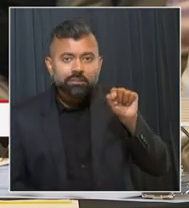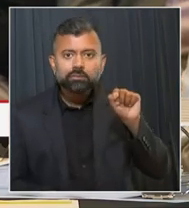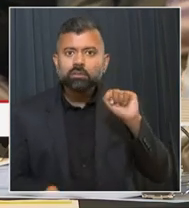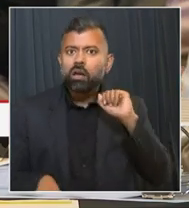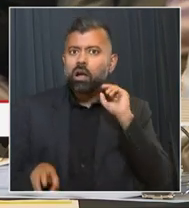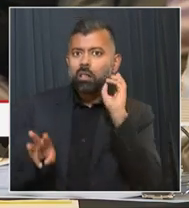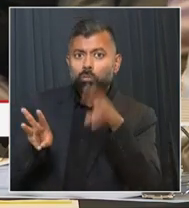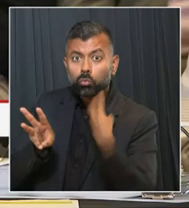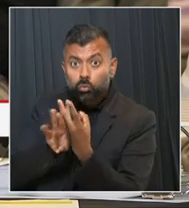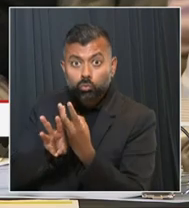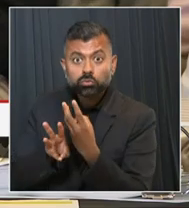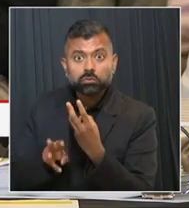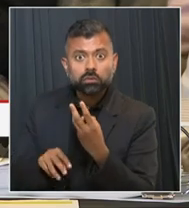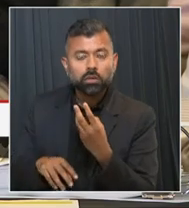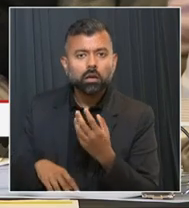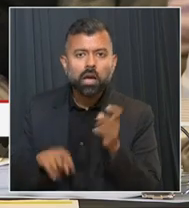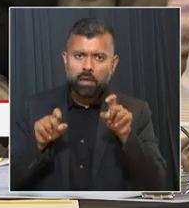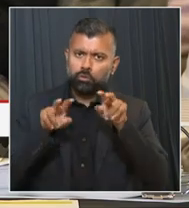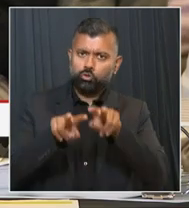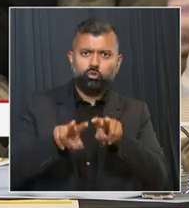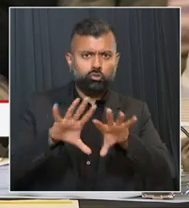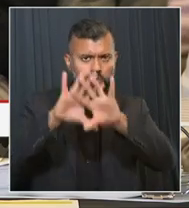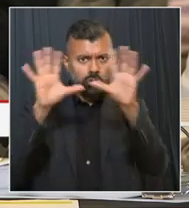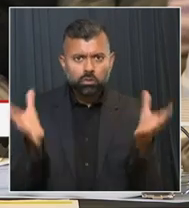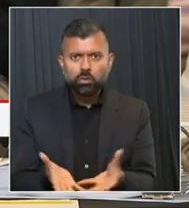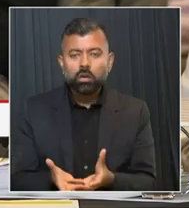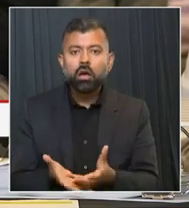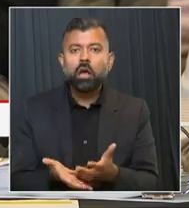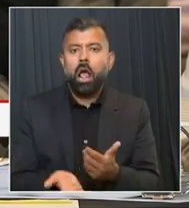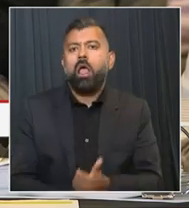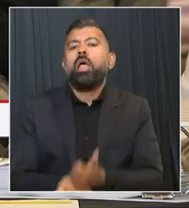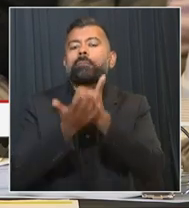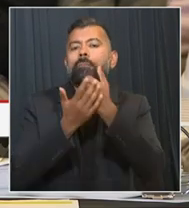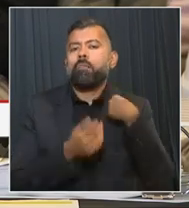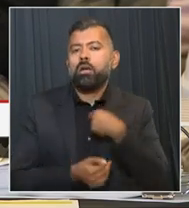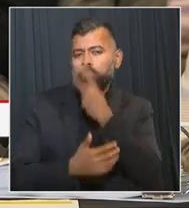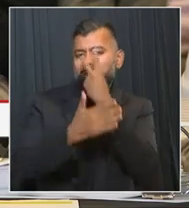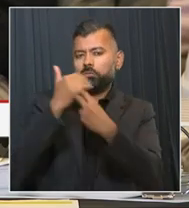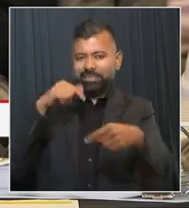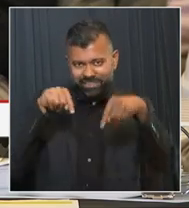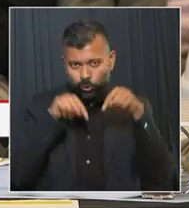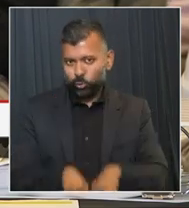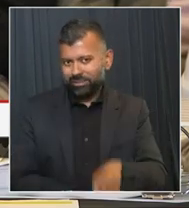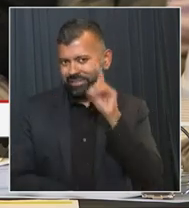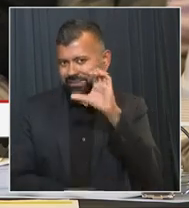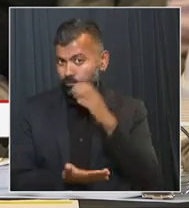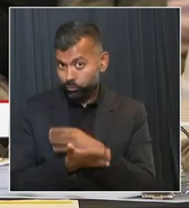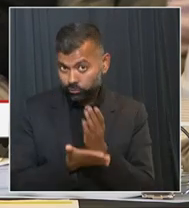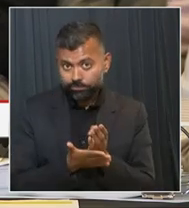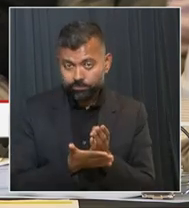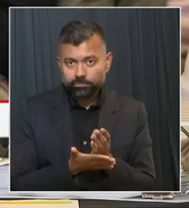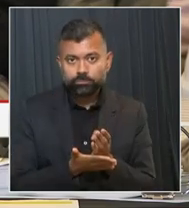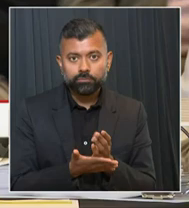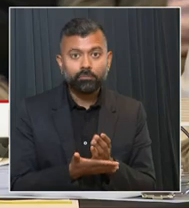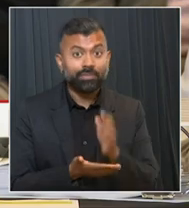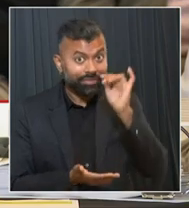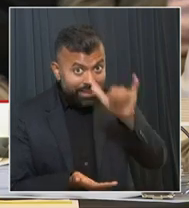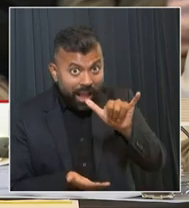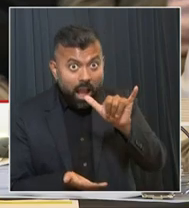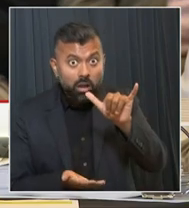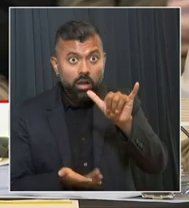then the budget process would proceed. The council has the budget now. And if we are required to make changes